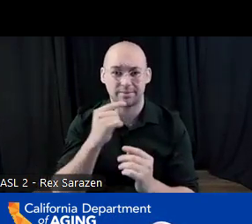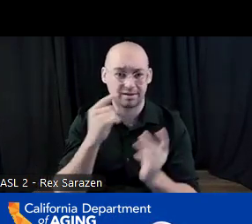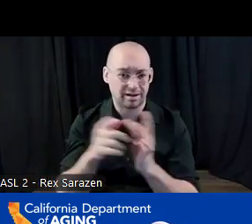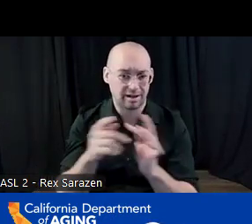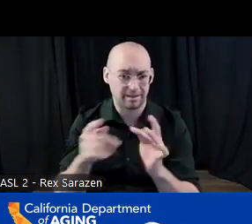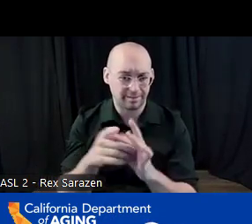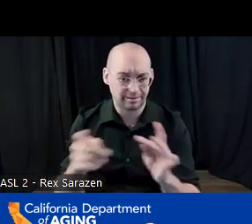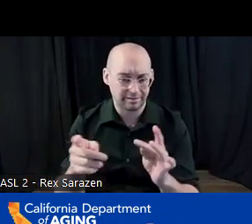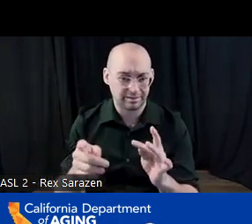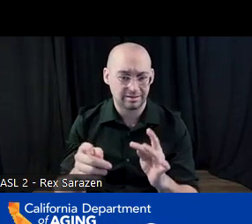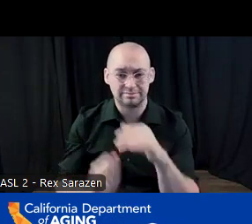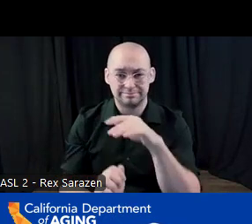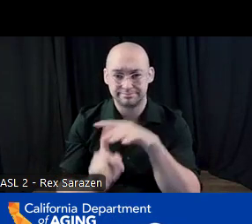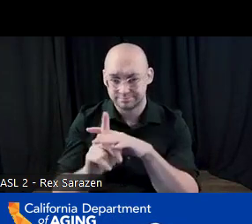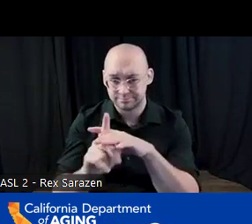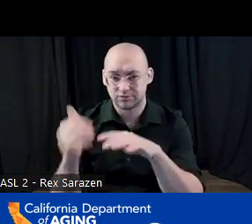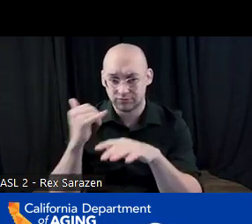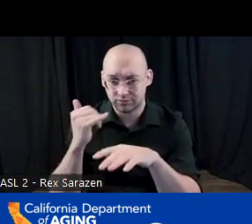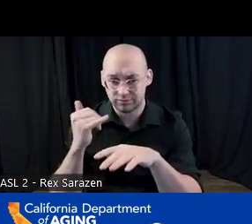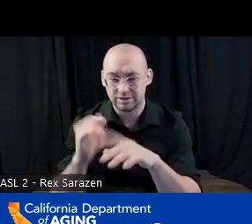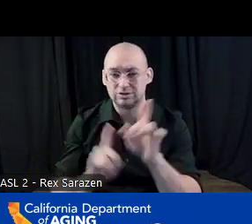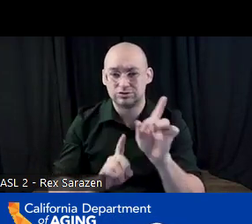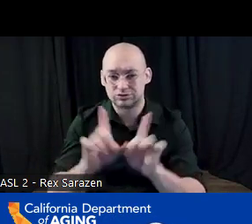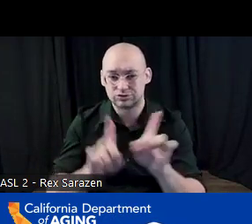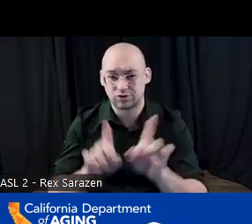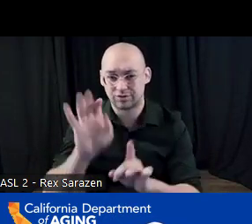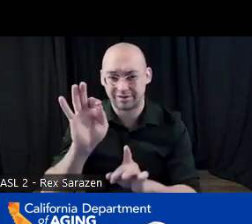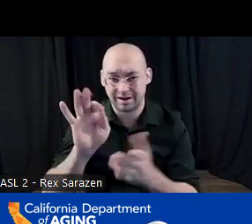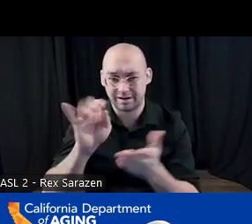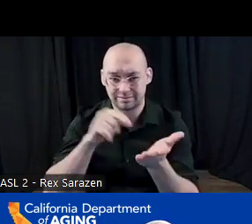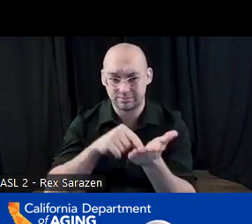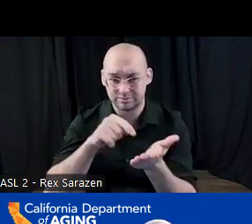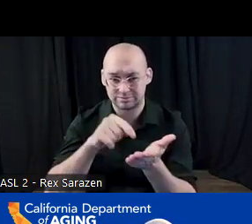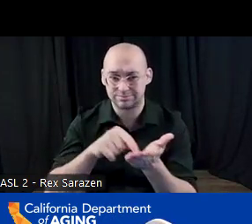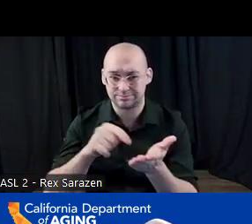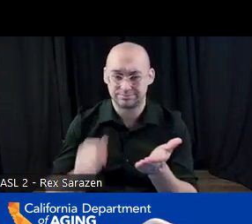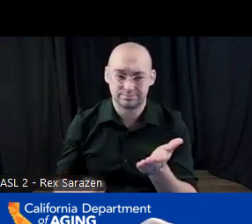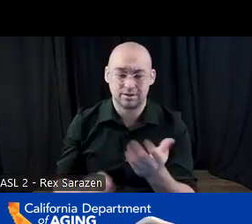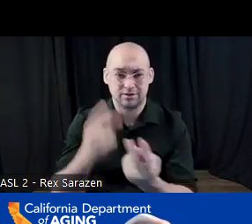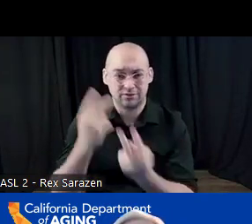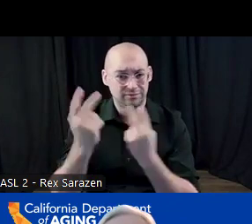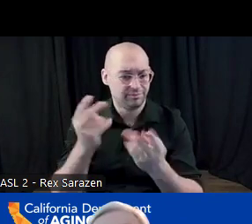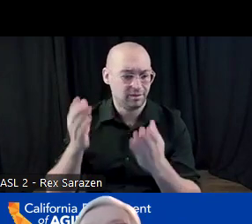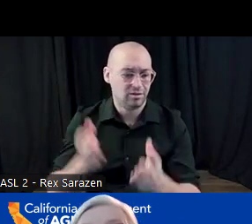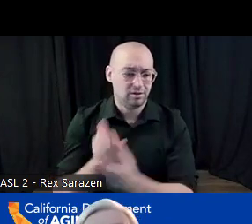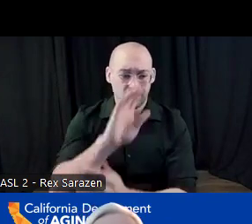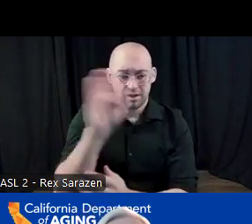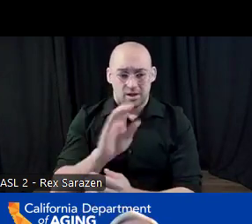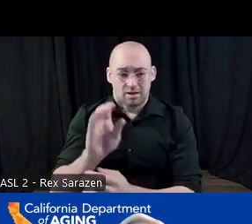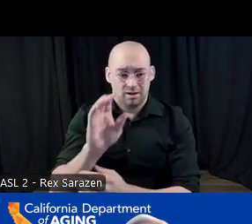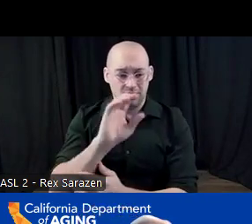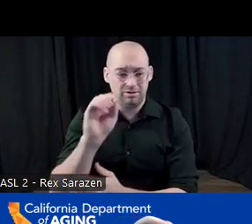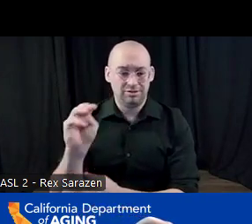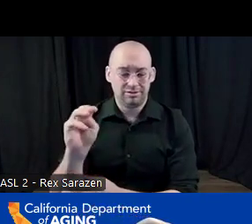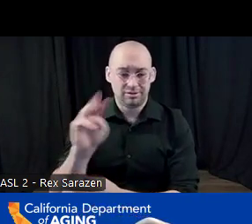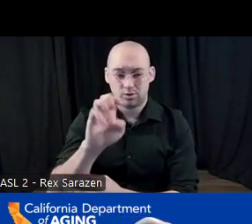you're appearing by phone, press star 9. Attendees by the Zoom webinar can click